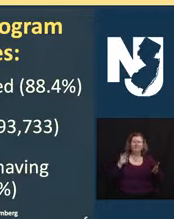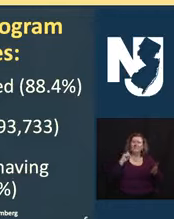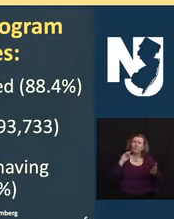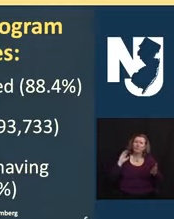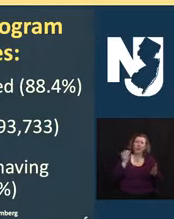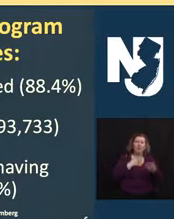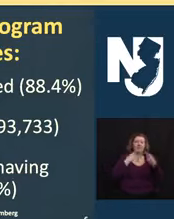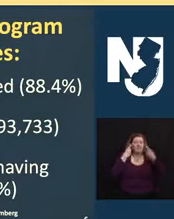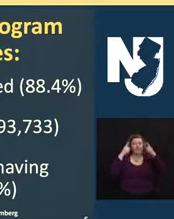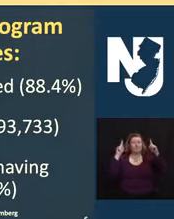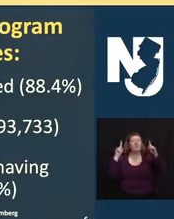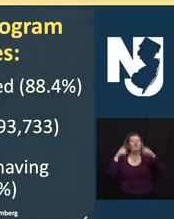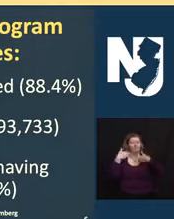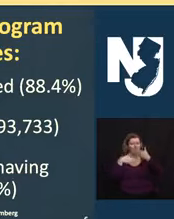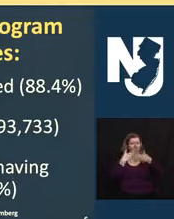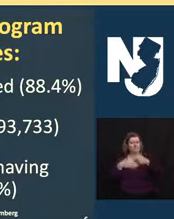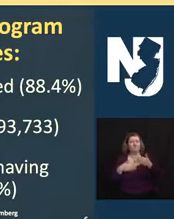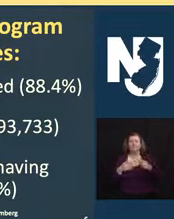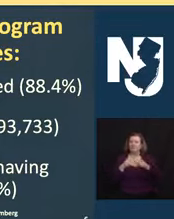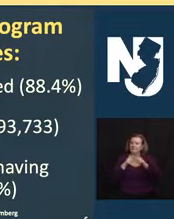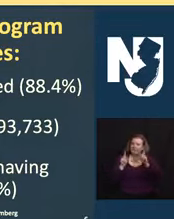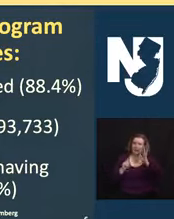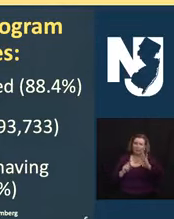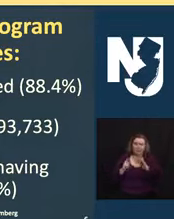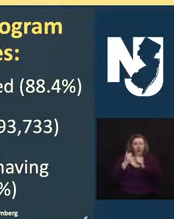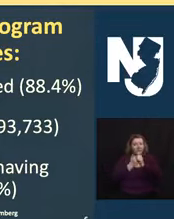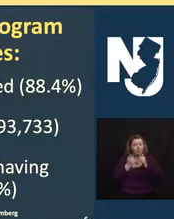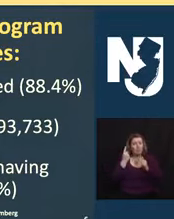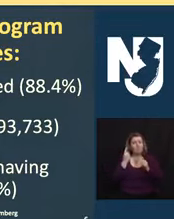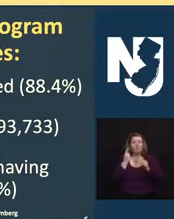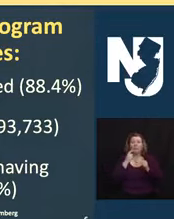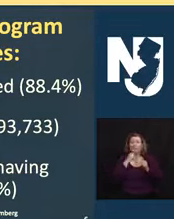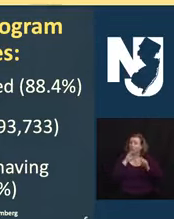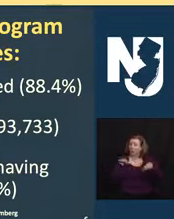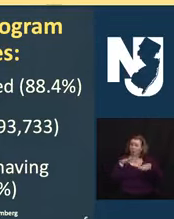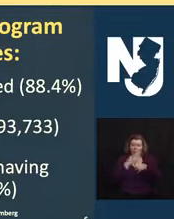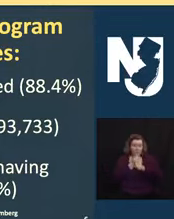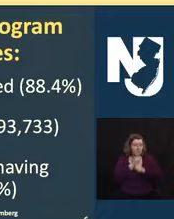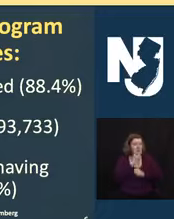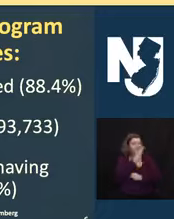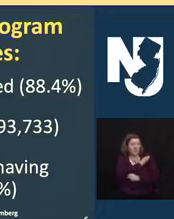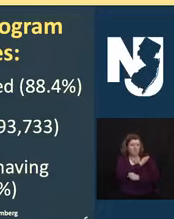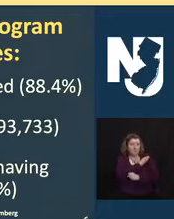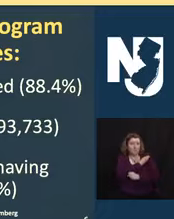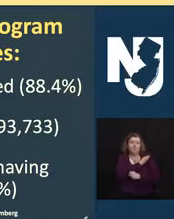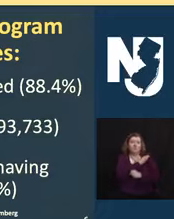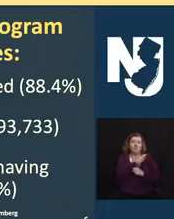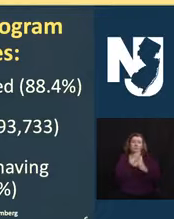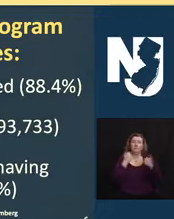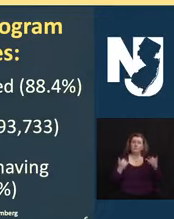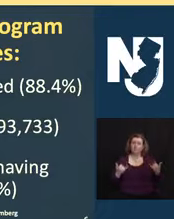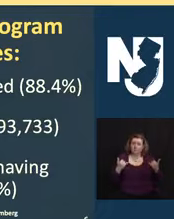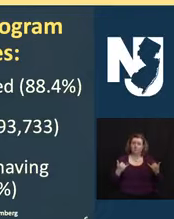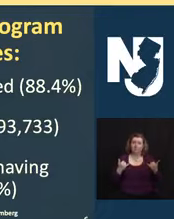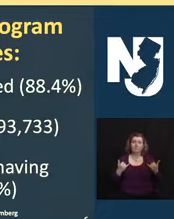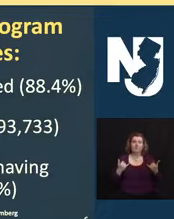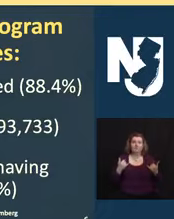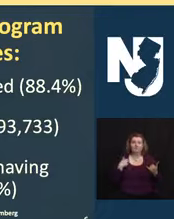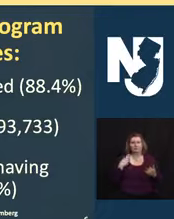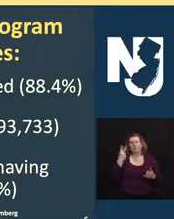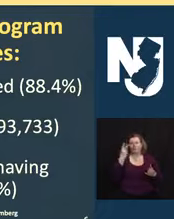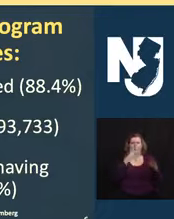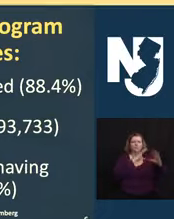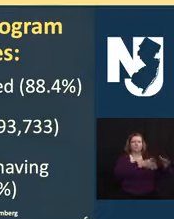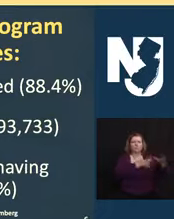not mean that everybody is in the place they want to be. You have 2 types of people right now, largely, if you're